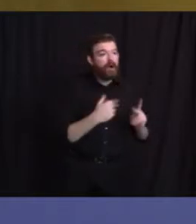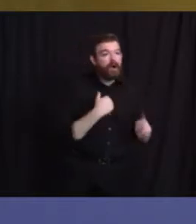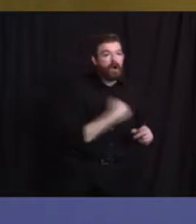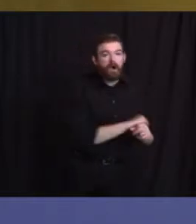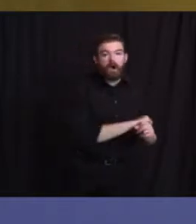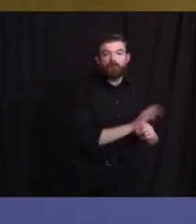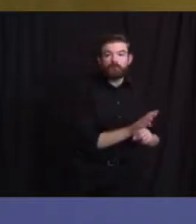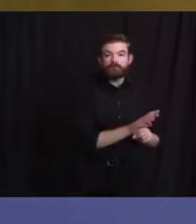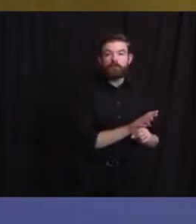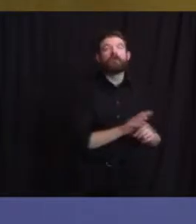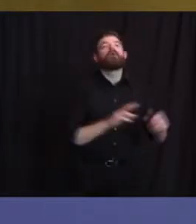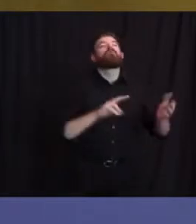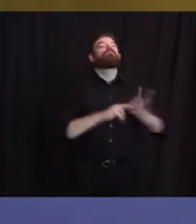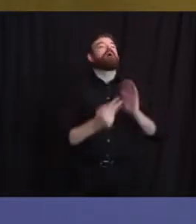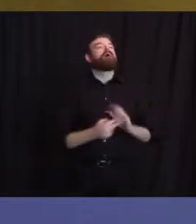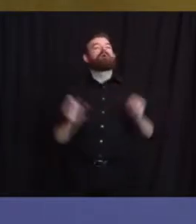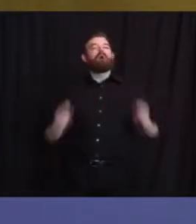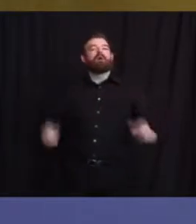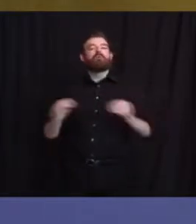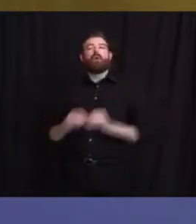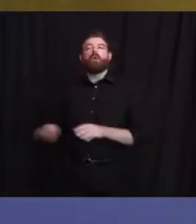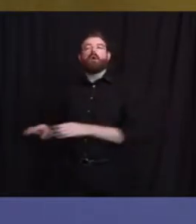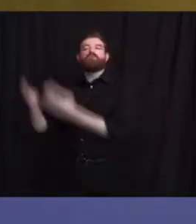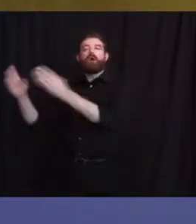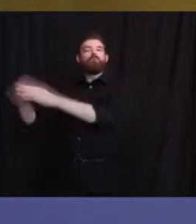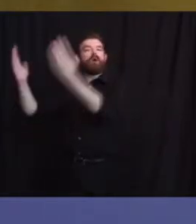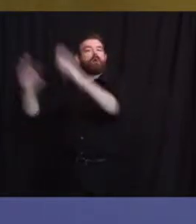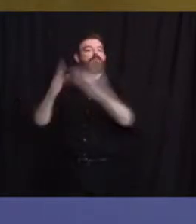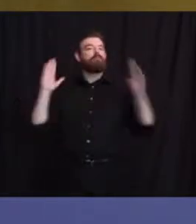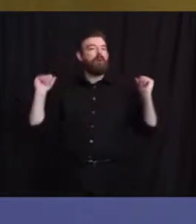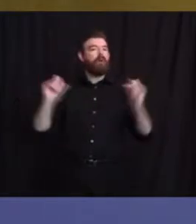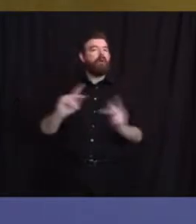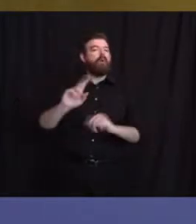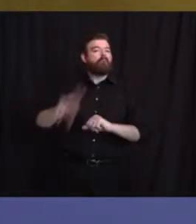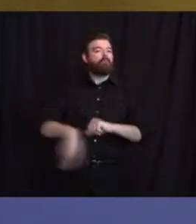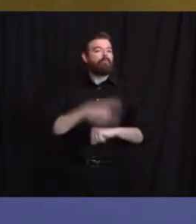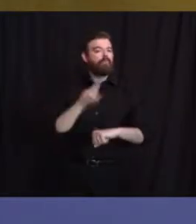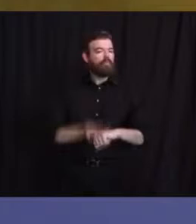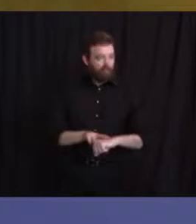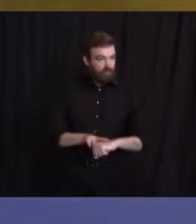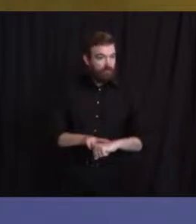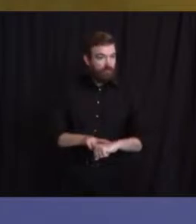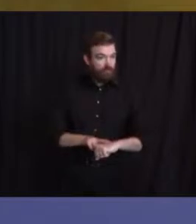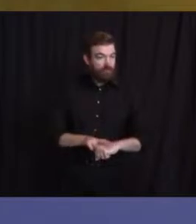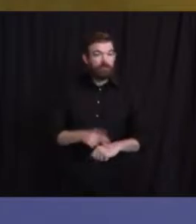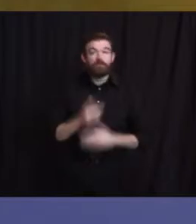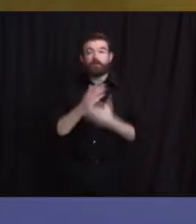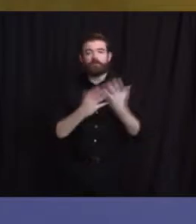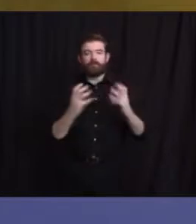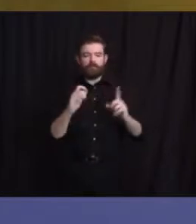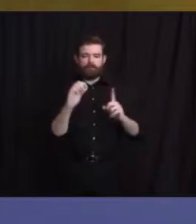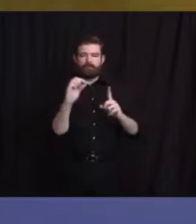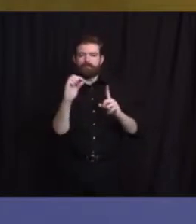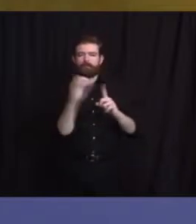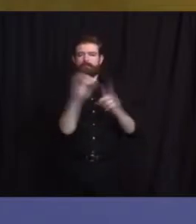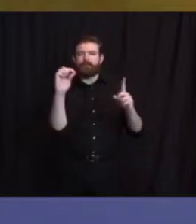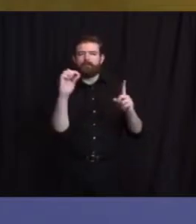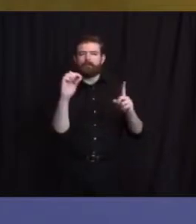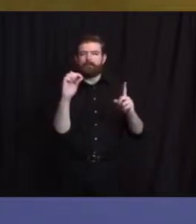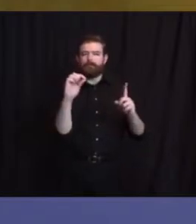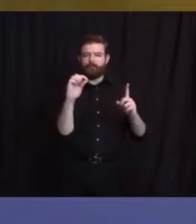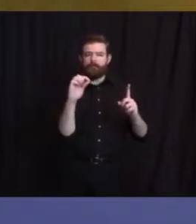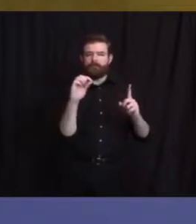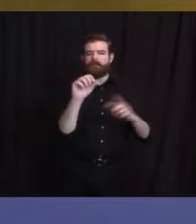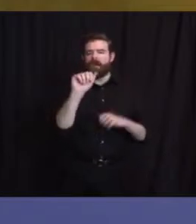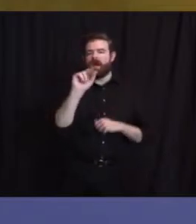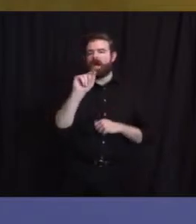testing, at this time there is still a lot that remains unknown about the value of that testing. A positive result